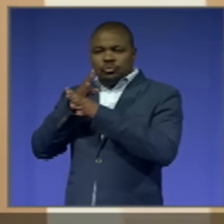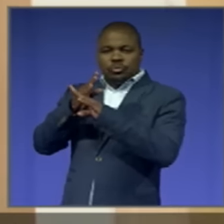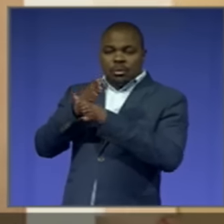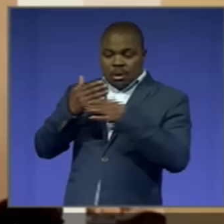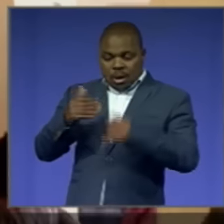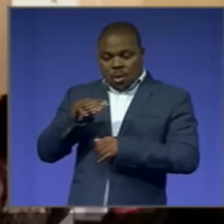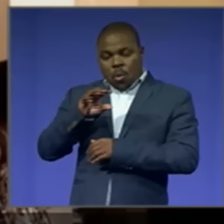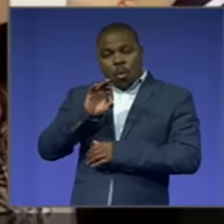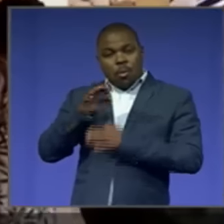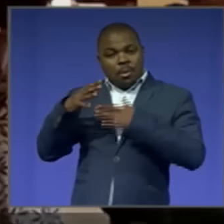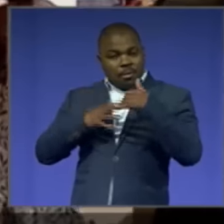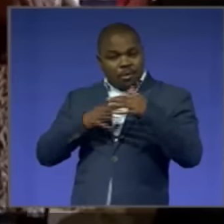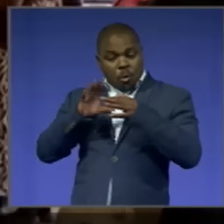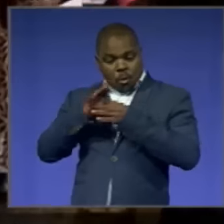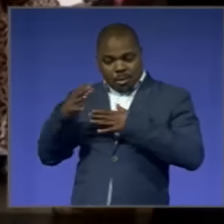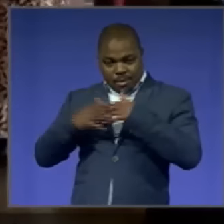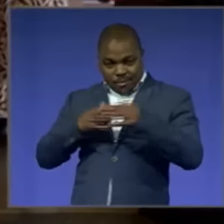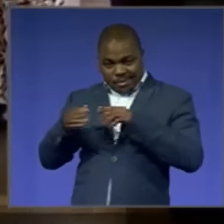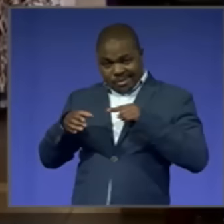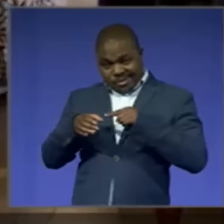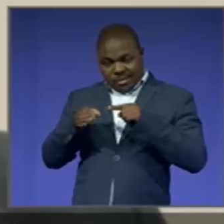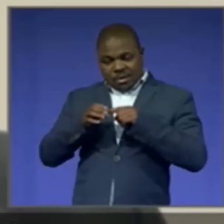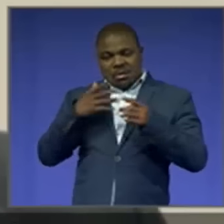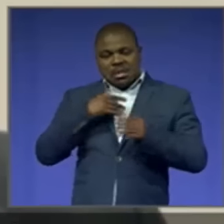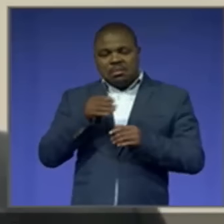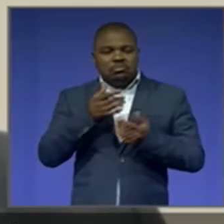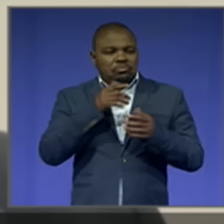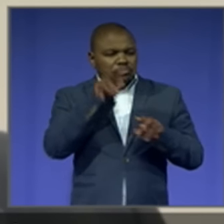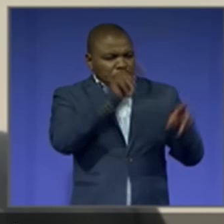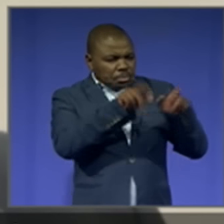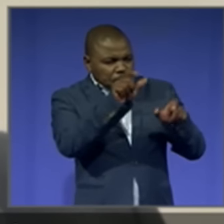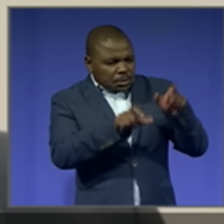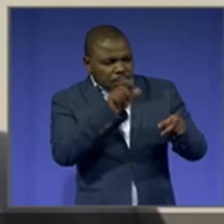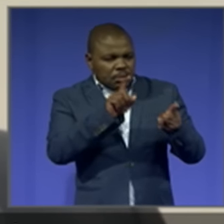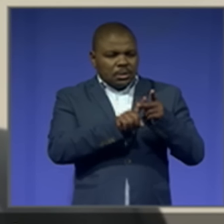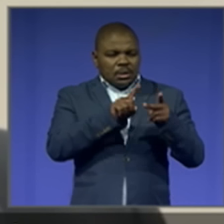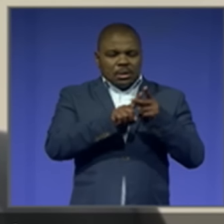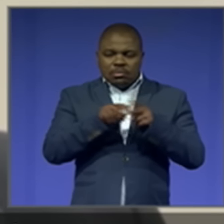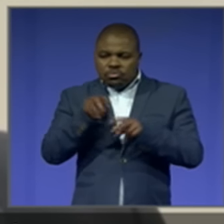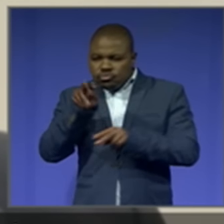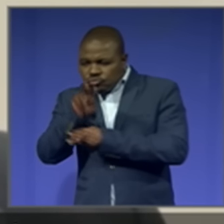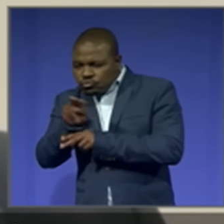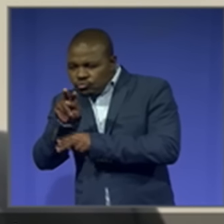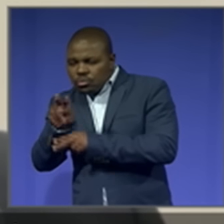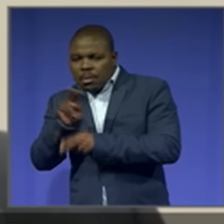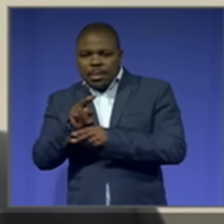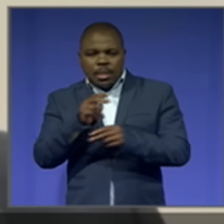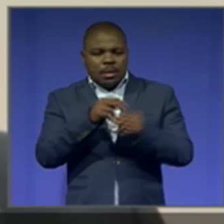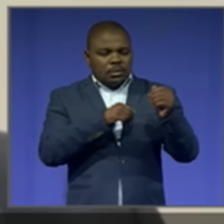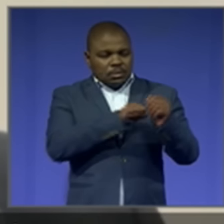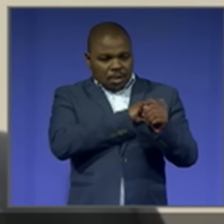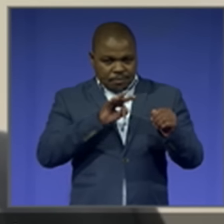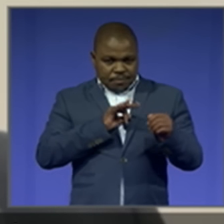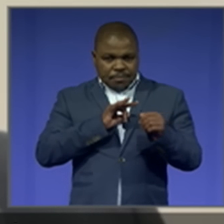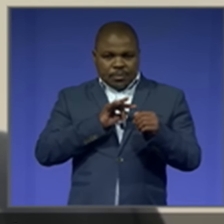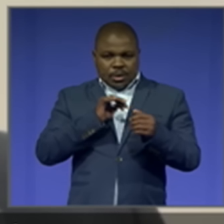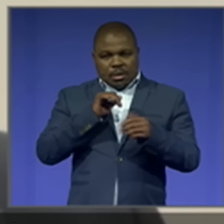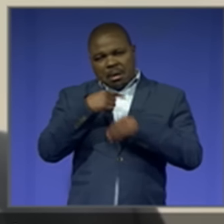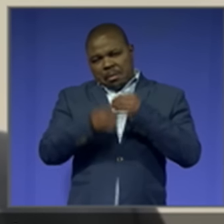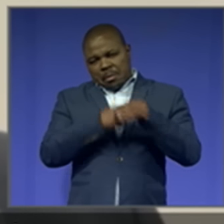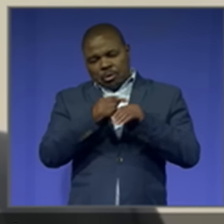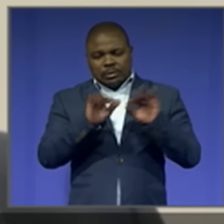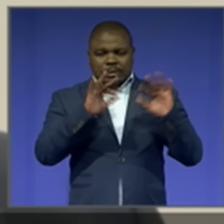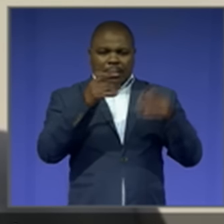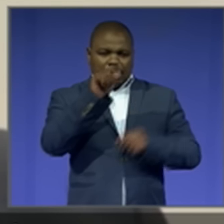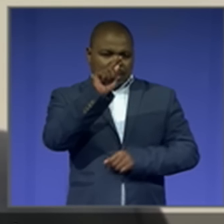process of appointing inspectors, immigration officers, about 10,000 of